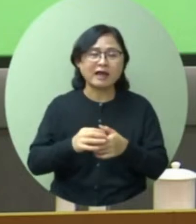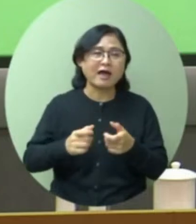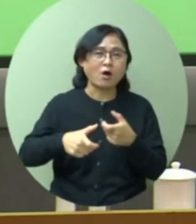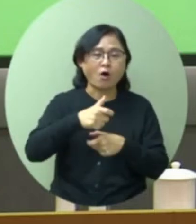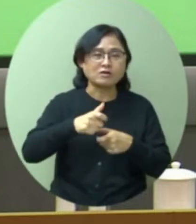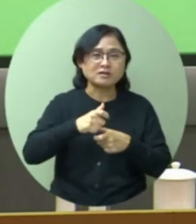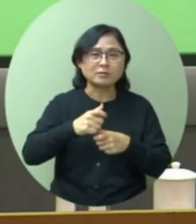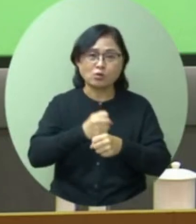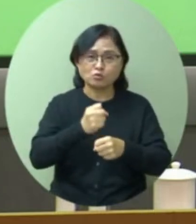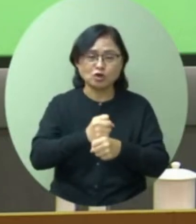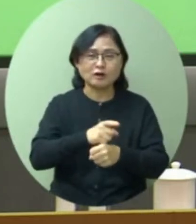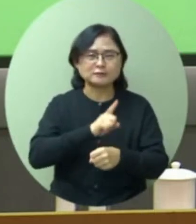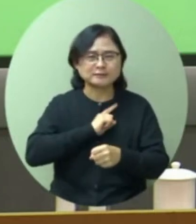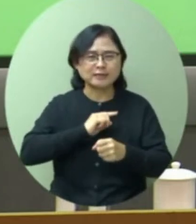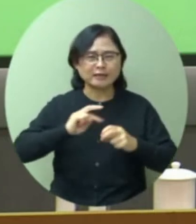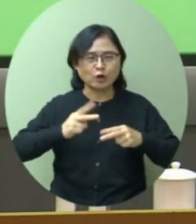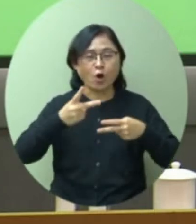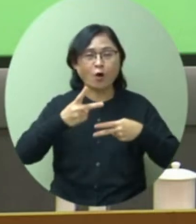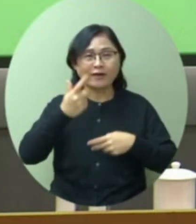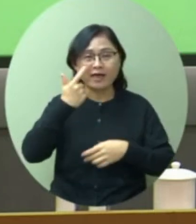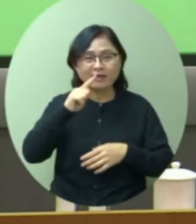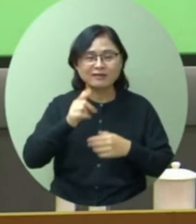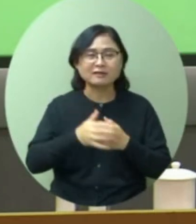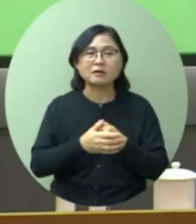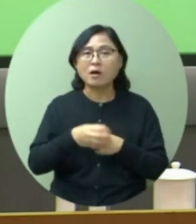we have to